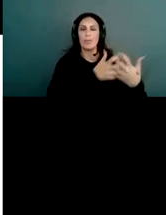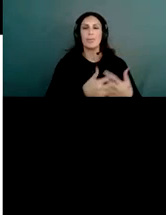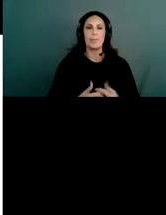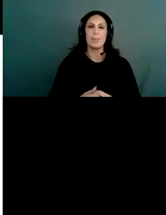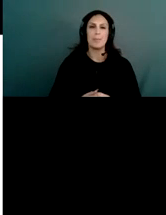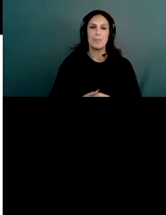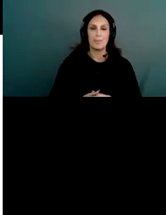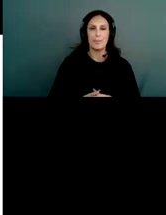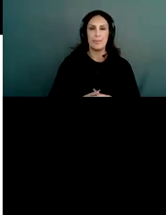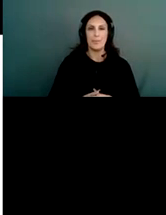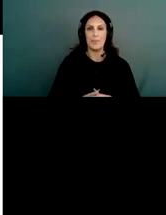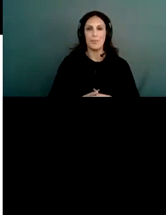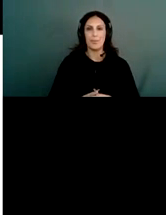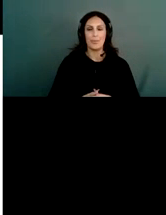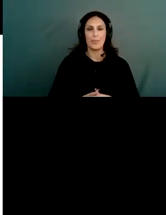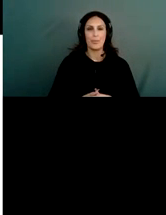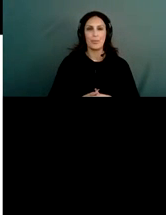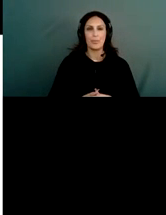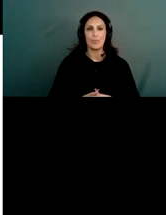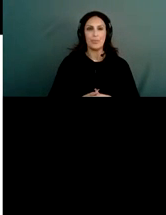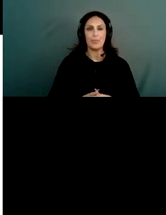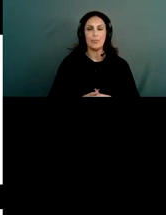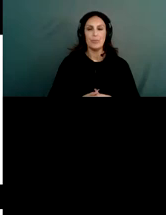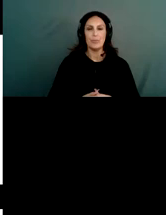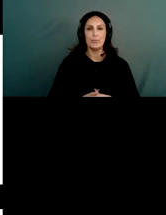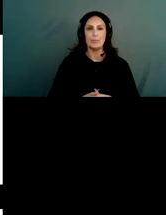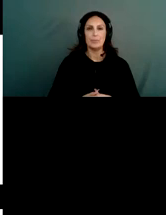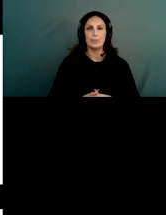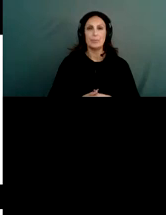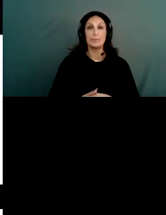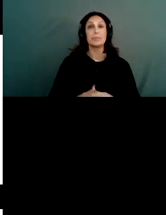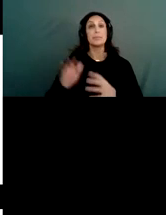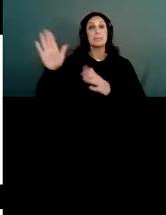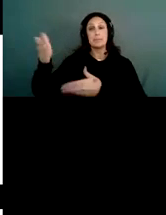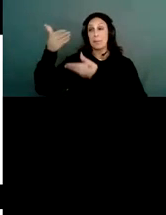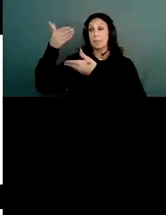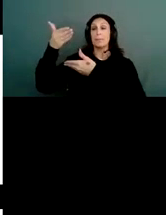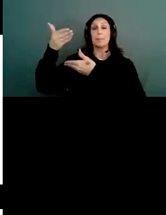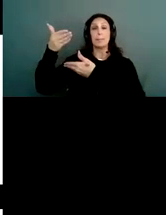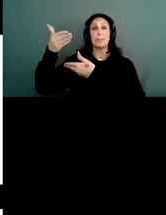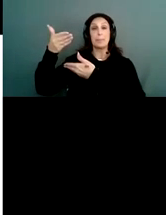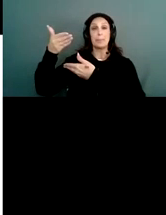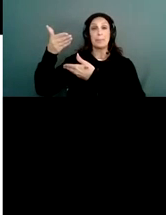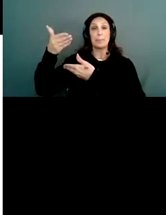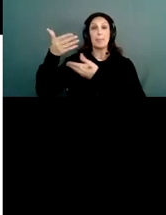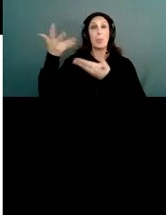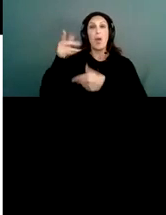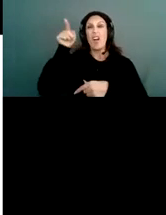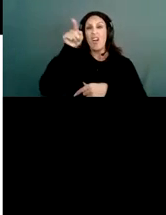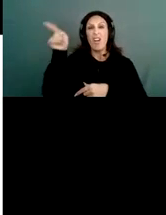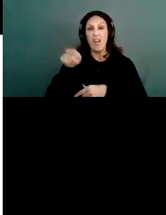We're going to take a look at some buttons that your students might interact with once they're in the Core5 Lexia reading program.